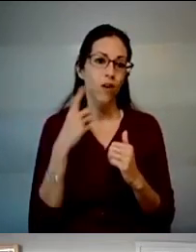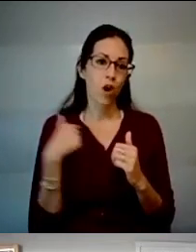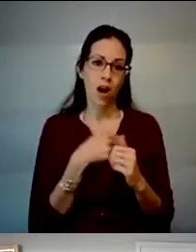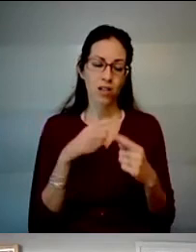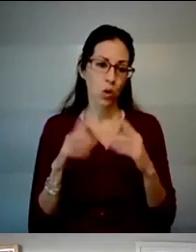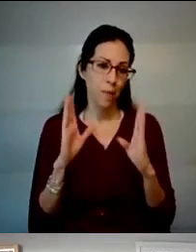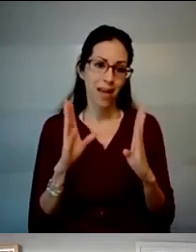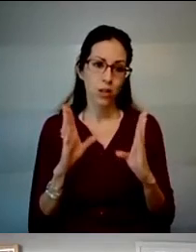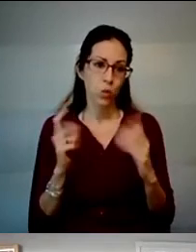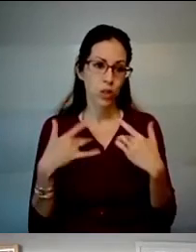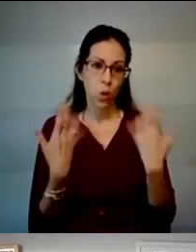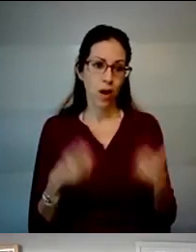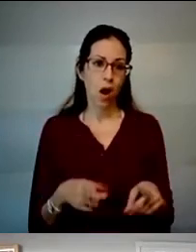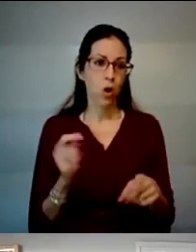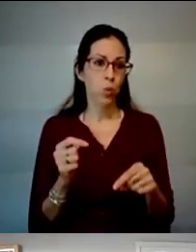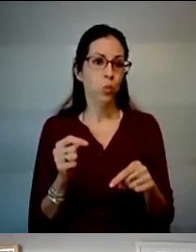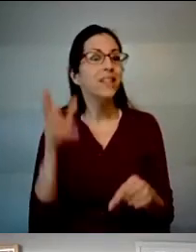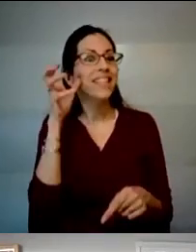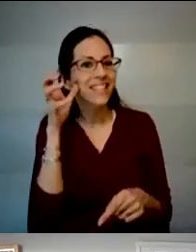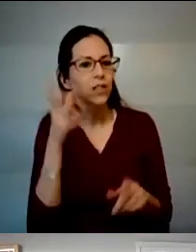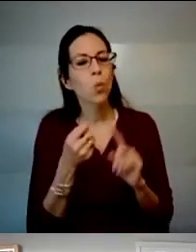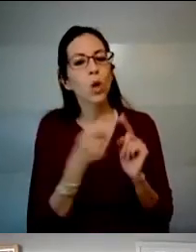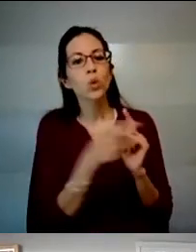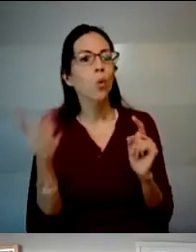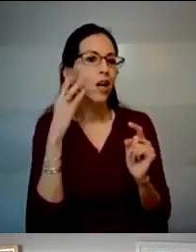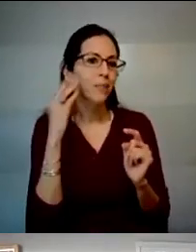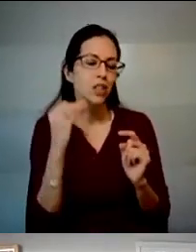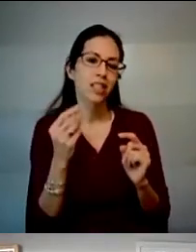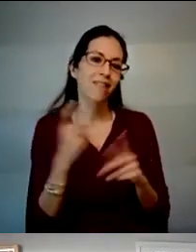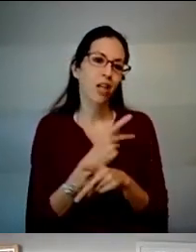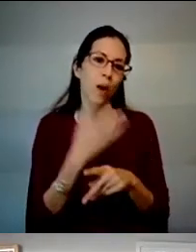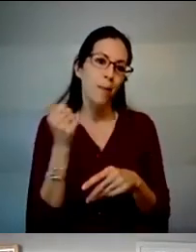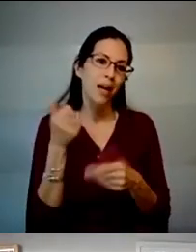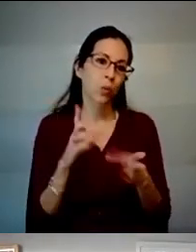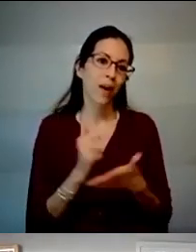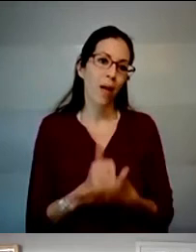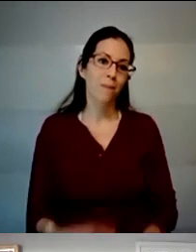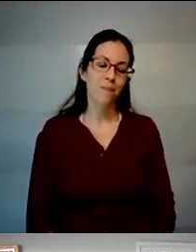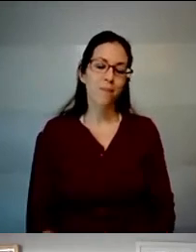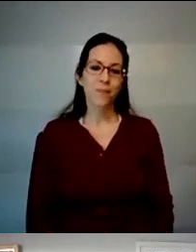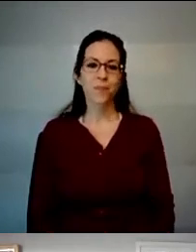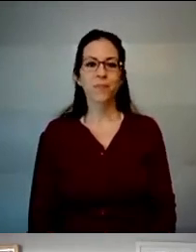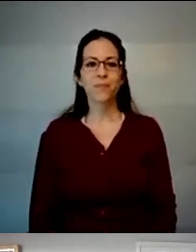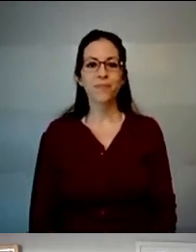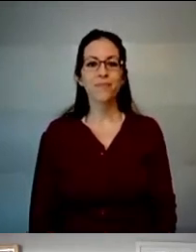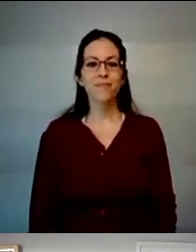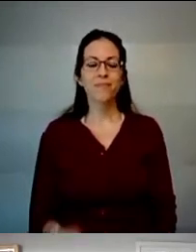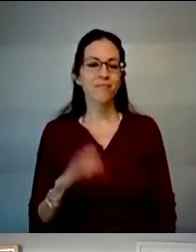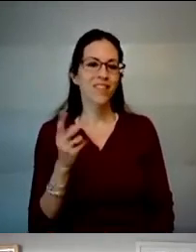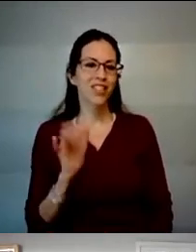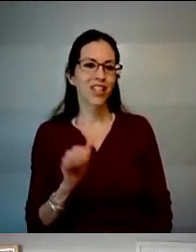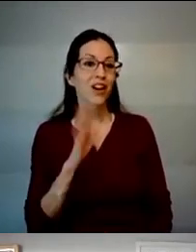listening to what you guys are going through and trying to figure out the best way to help. So I would just add that. Great. All